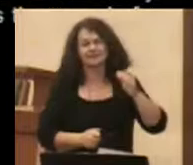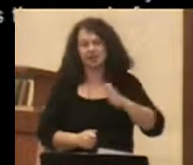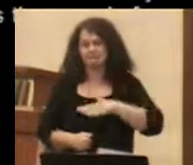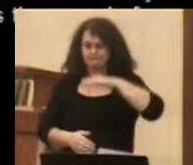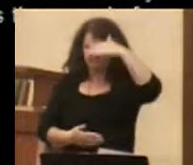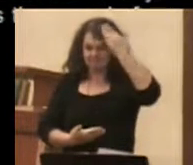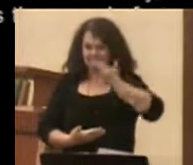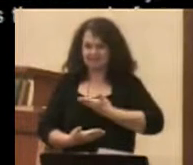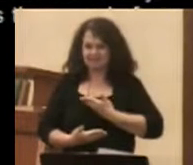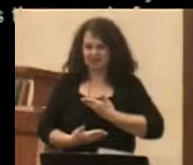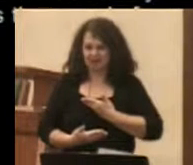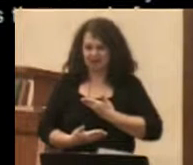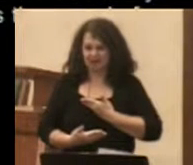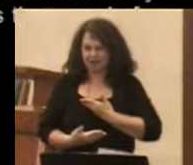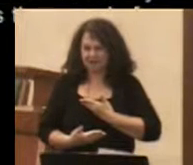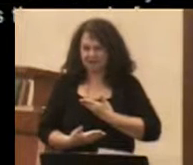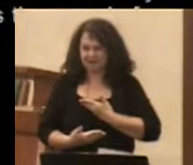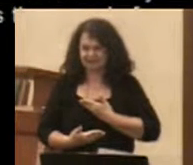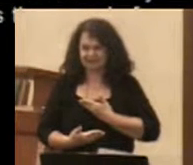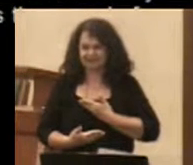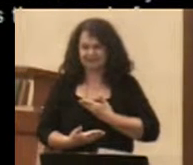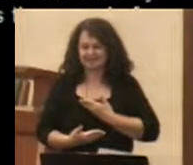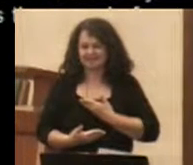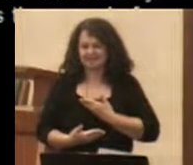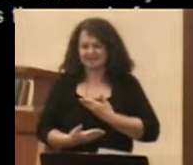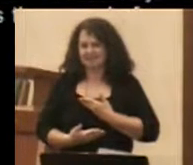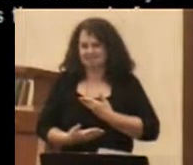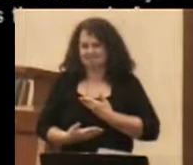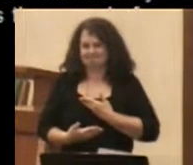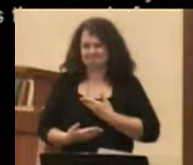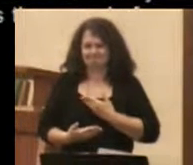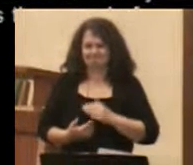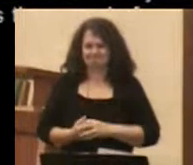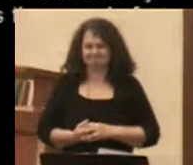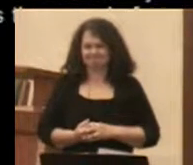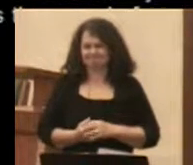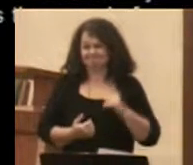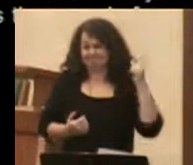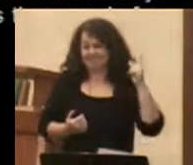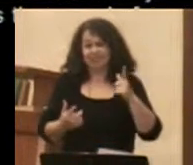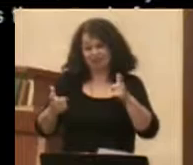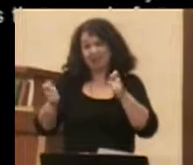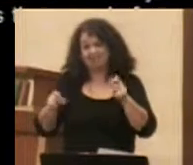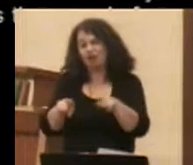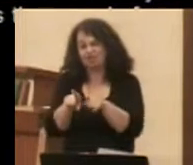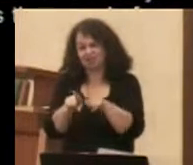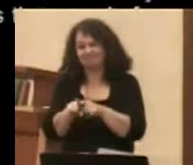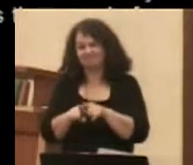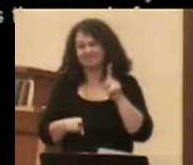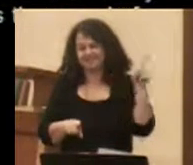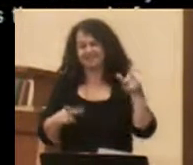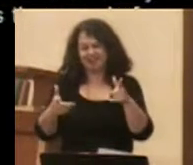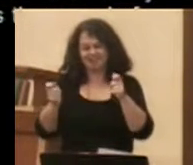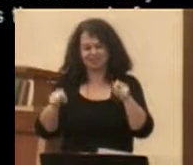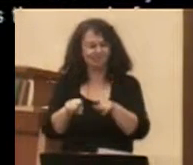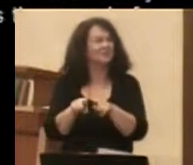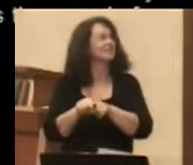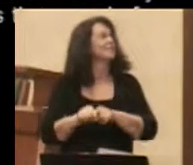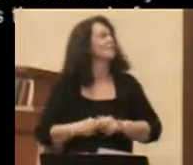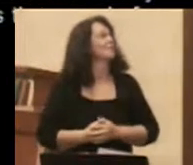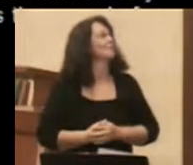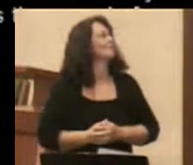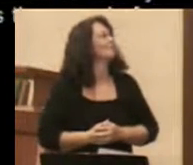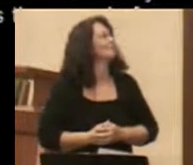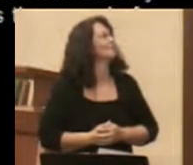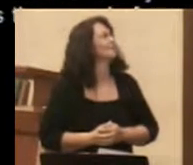so he put a ton on the screen for me. So read it all if you want or whatever. He's fast too, okay? That's his superpower. And then you